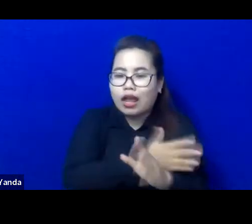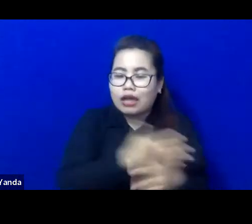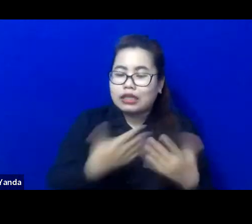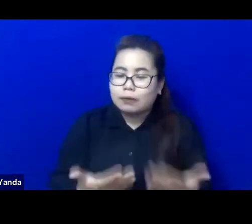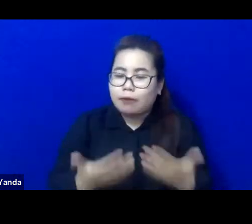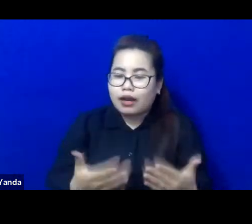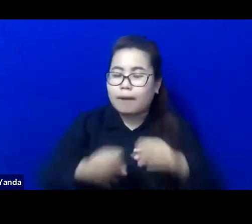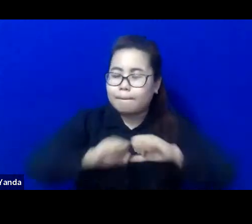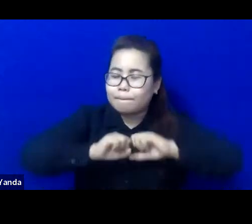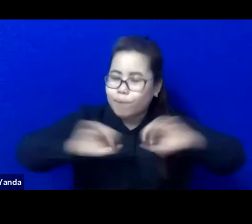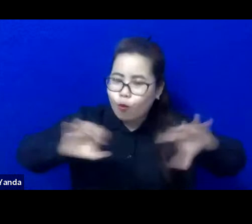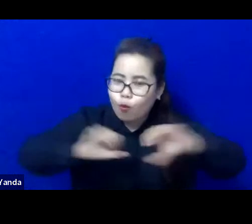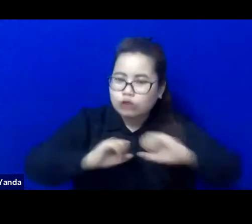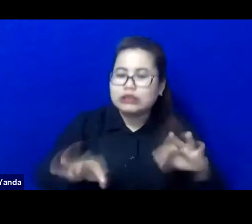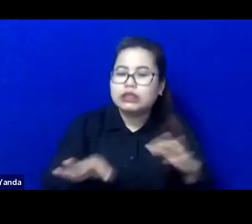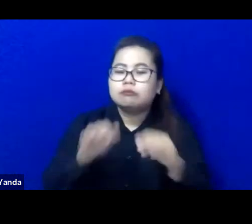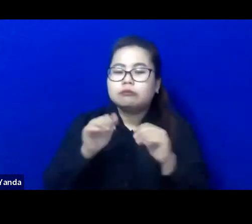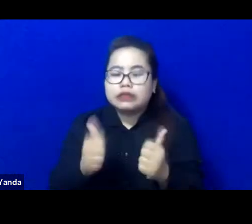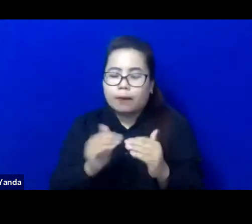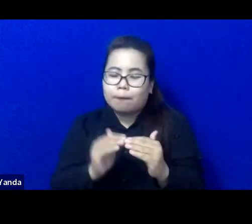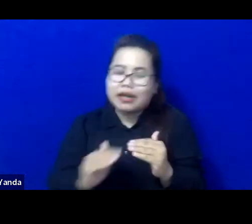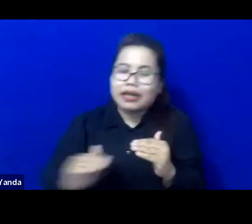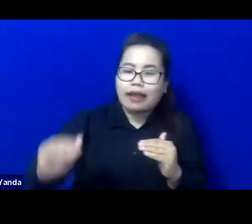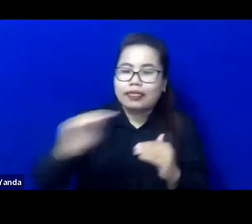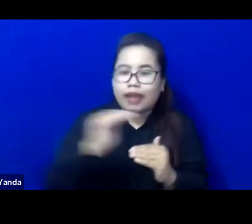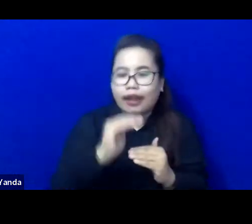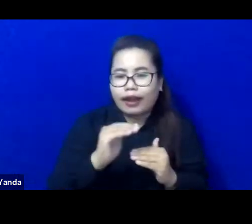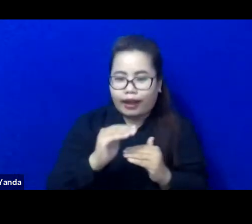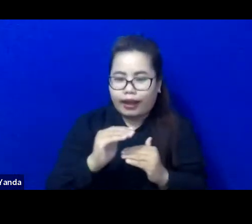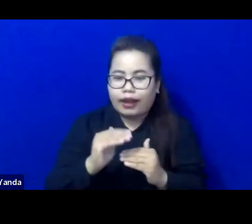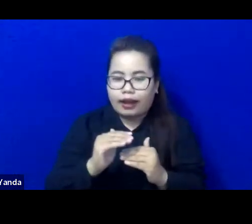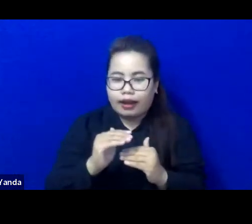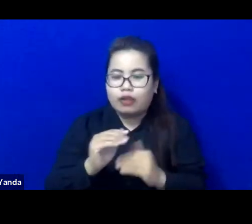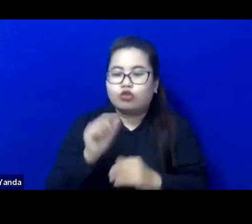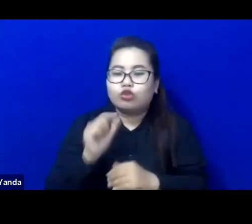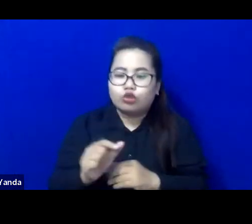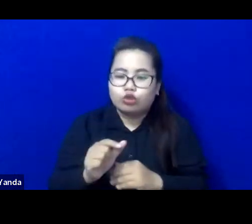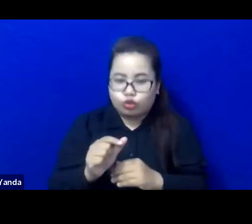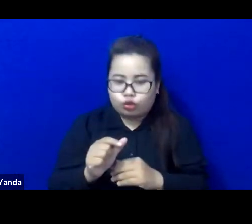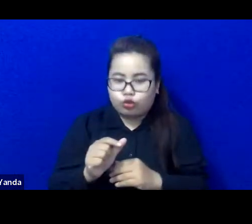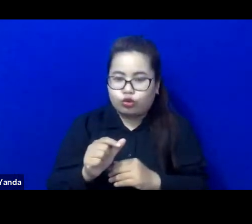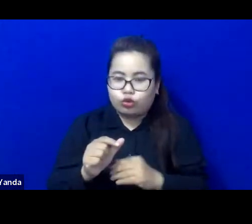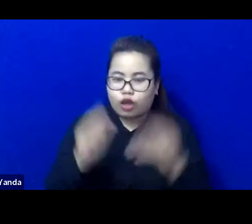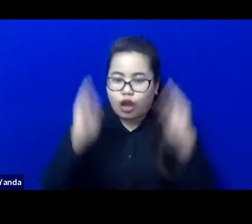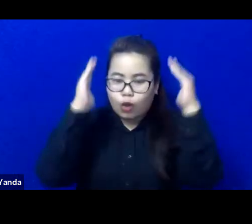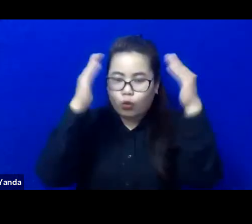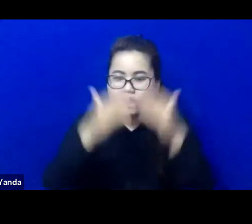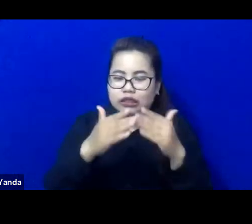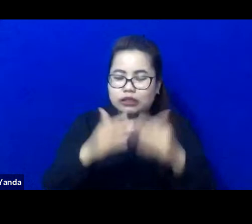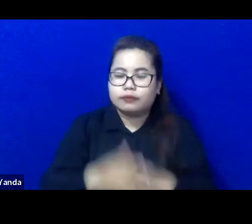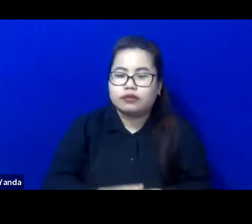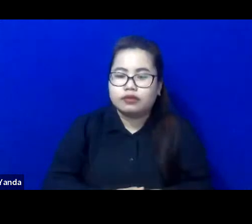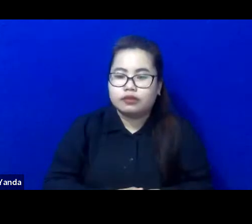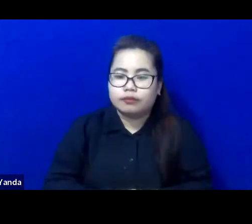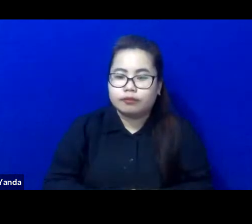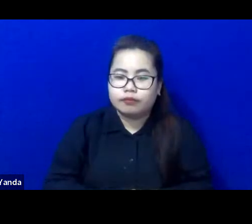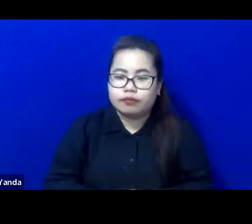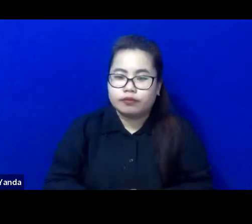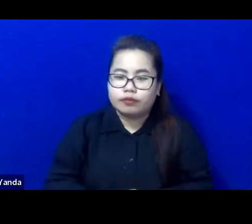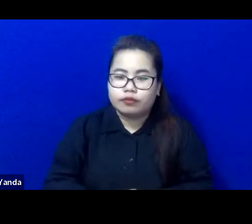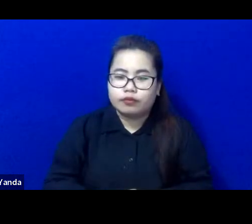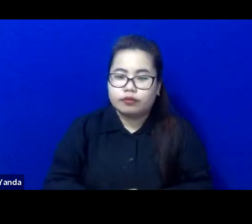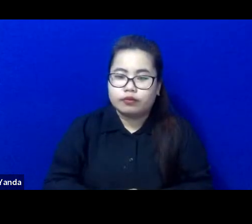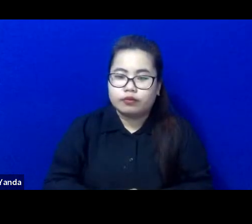find solutions that may not only be locally applicable, but we can also then bring back and share internationally.